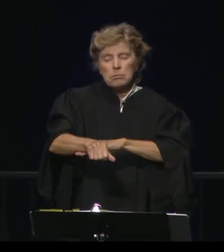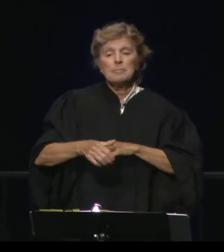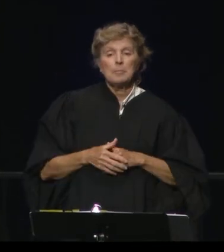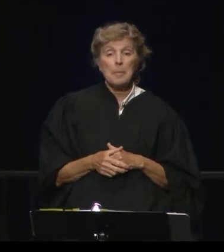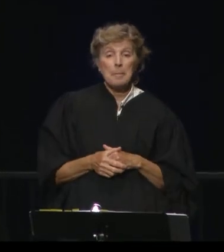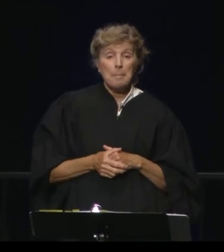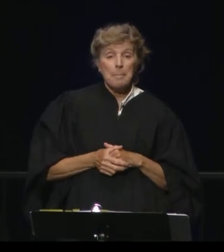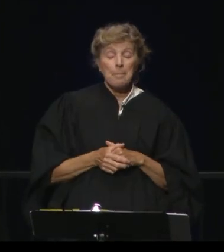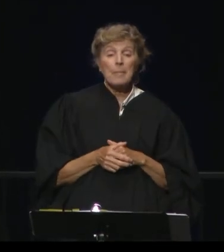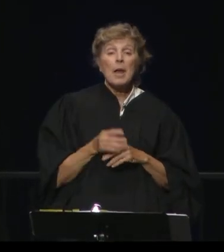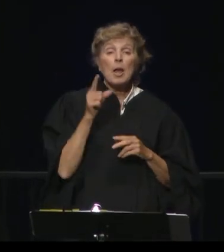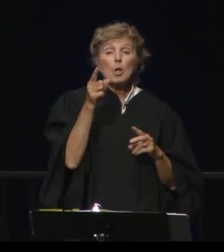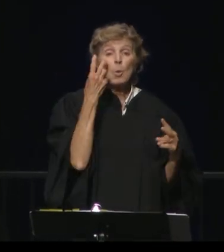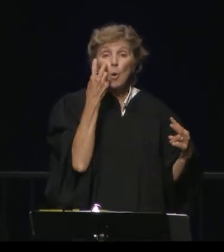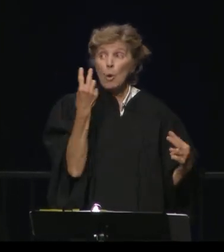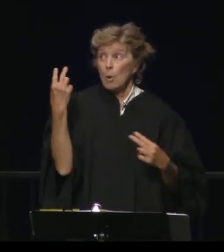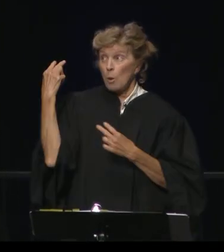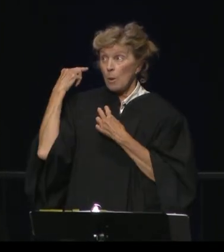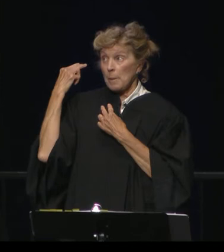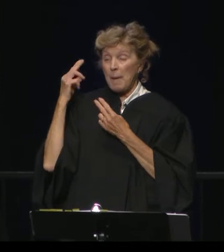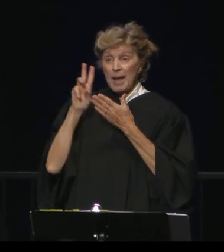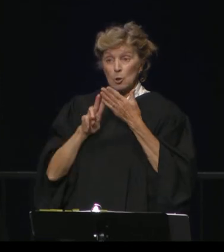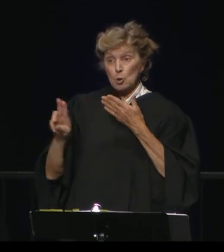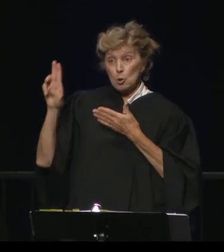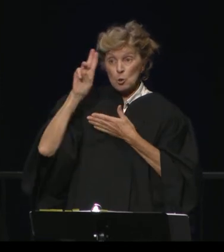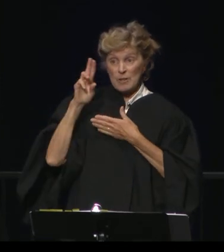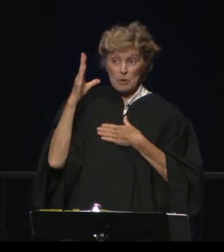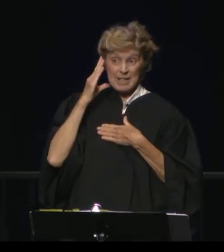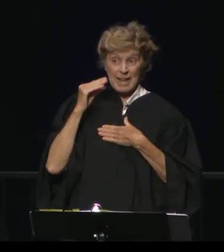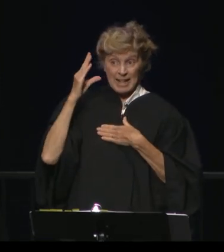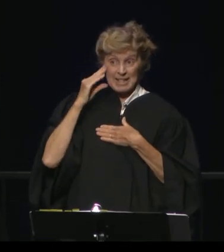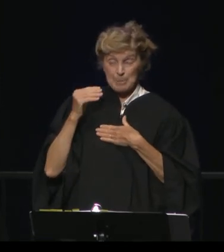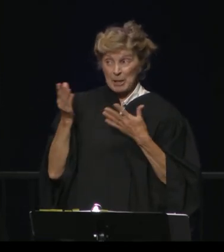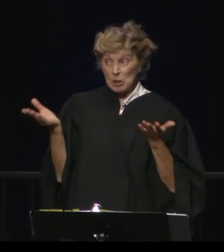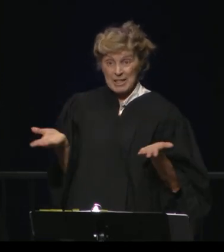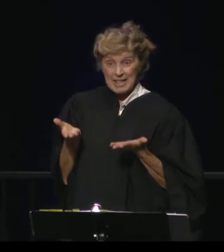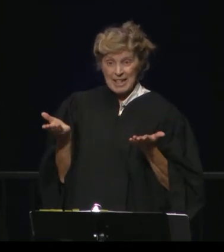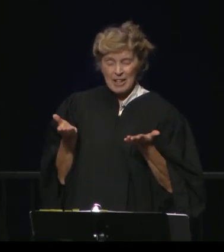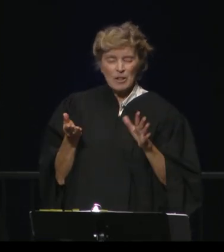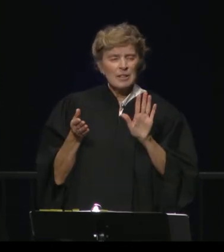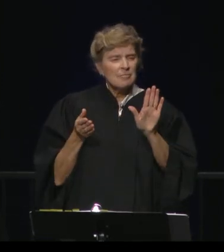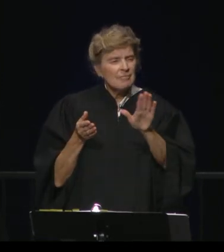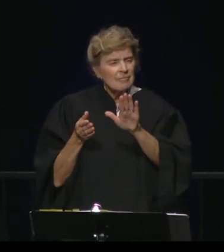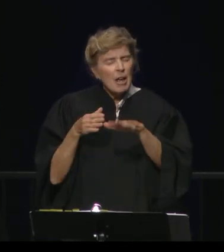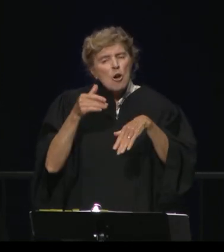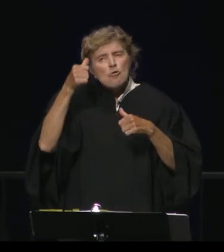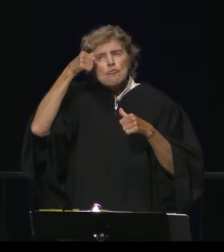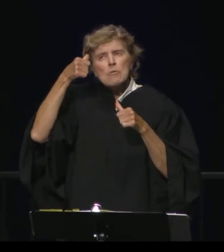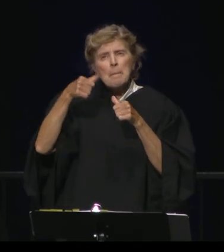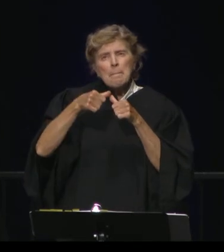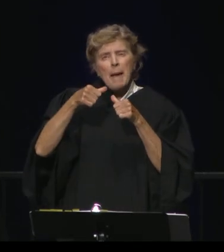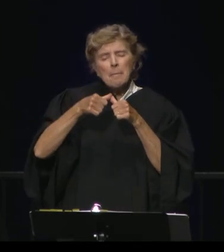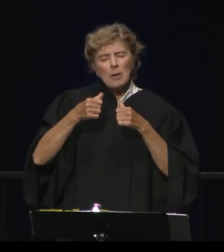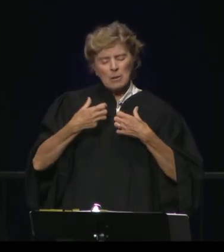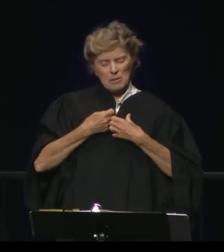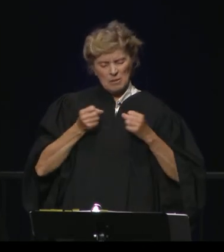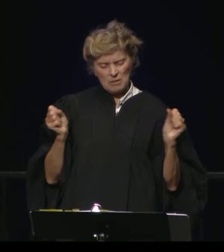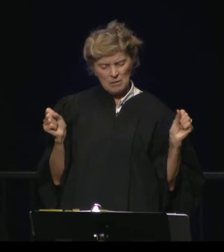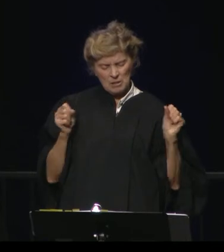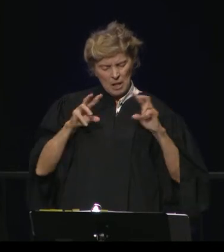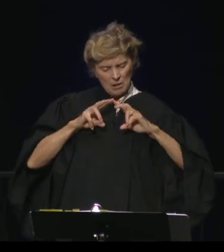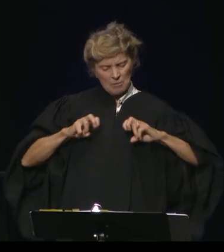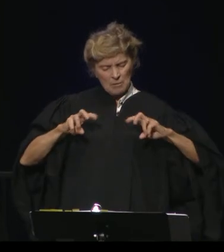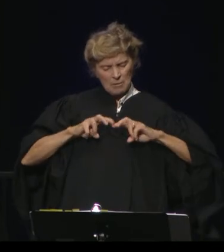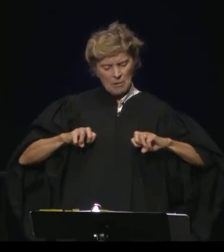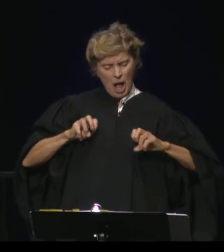And when you look back at your university experience, I encourage you to remember what you learned about yourself.